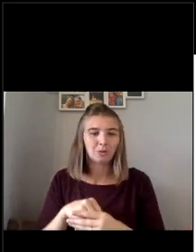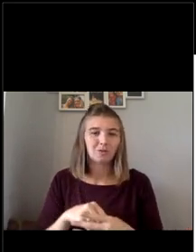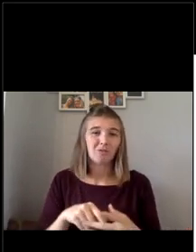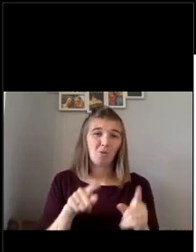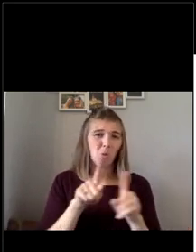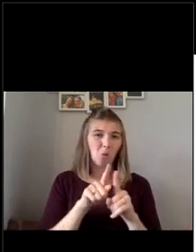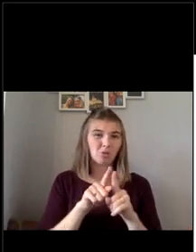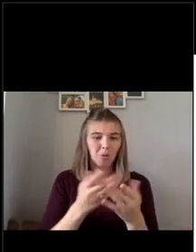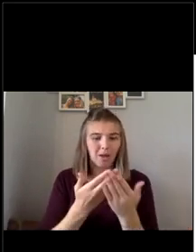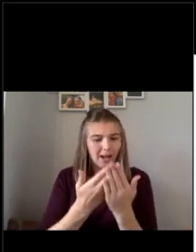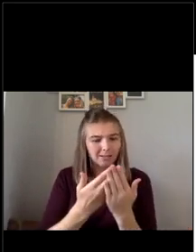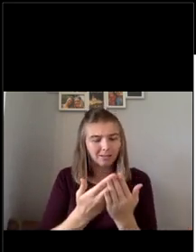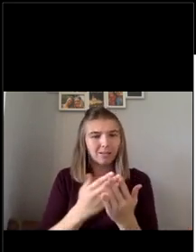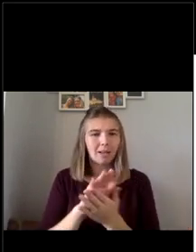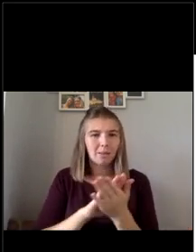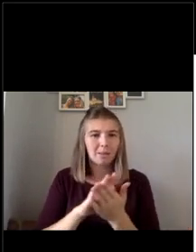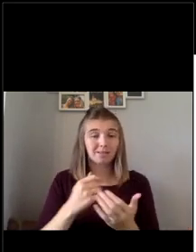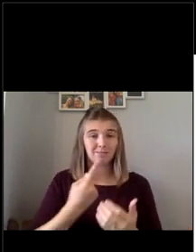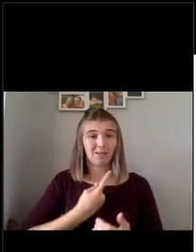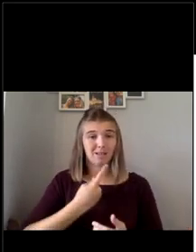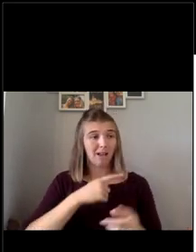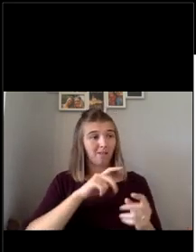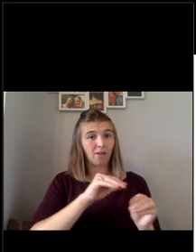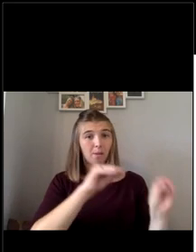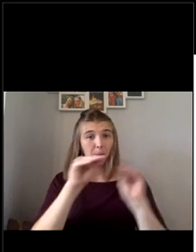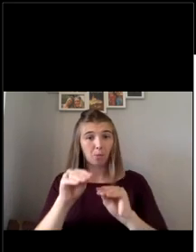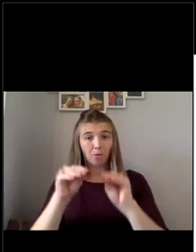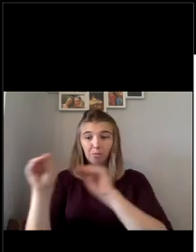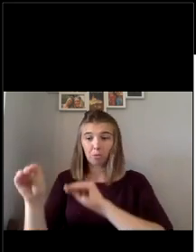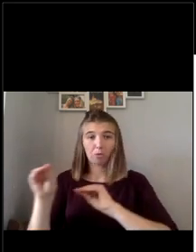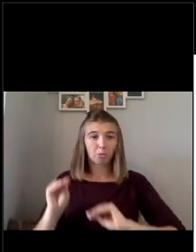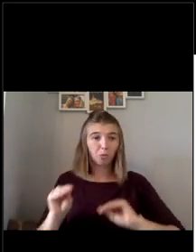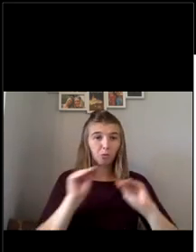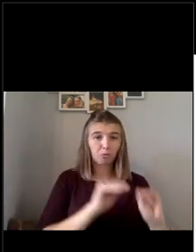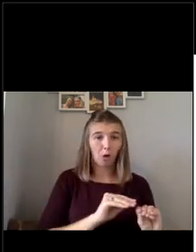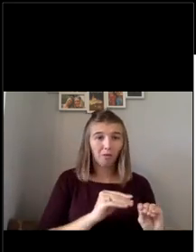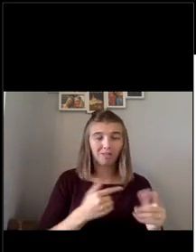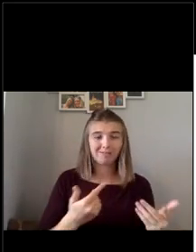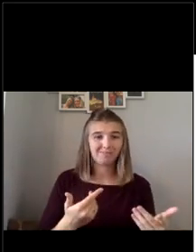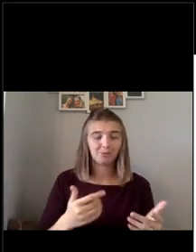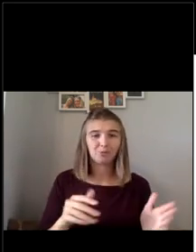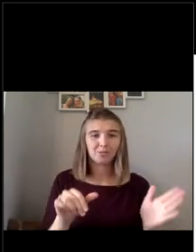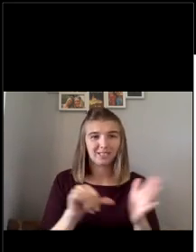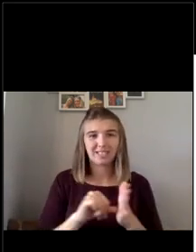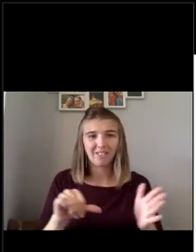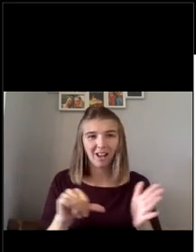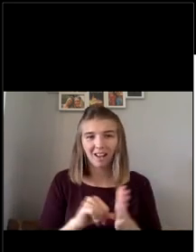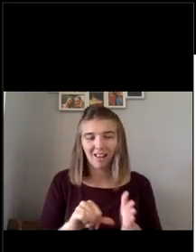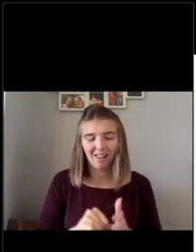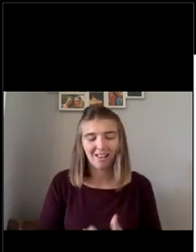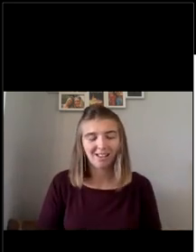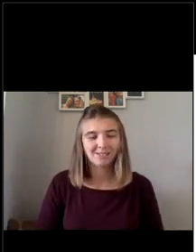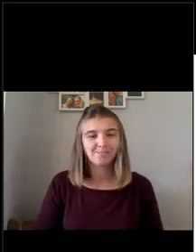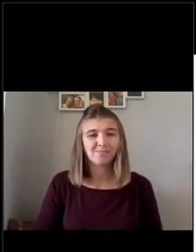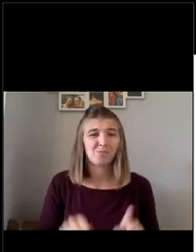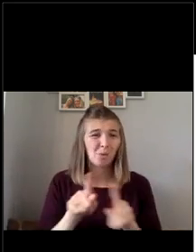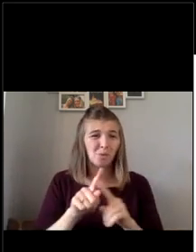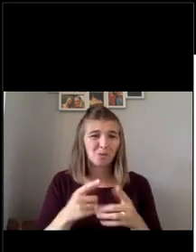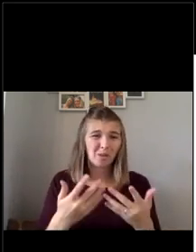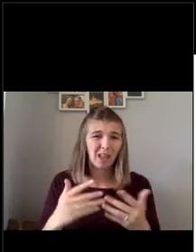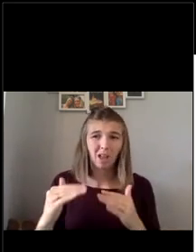disrupts that social circle. And it's really hard to make friends, especially as you get older, you know, you have other